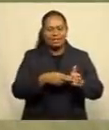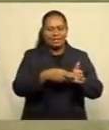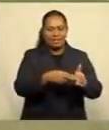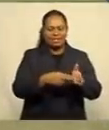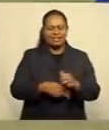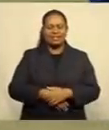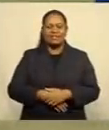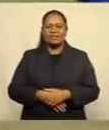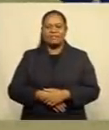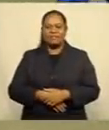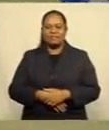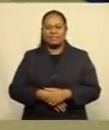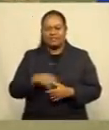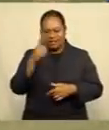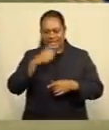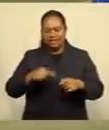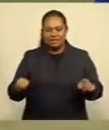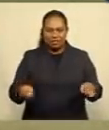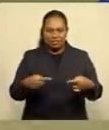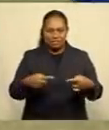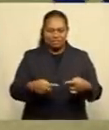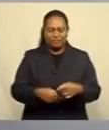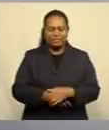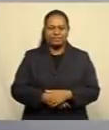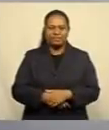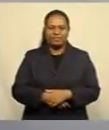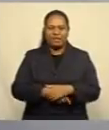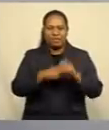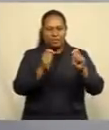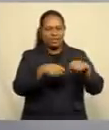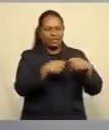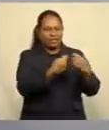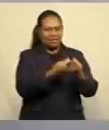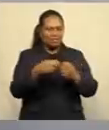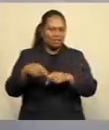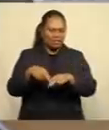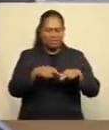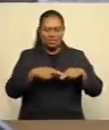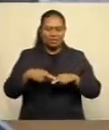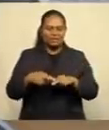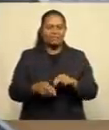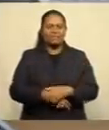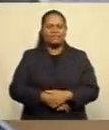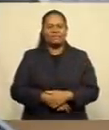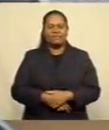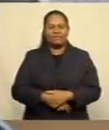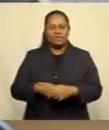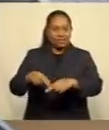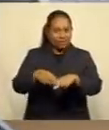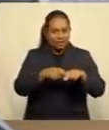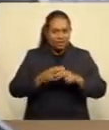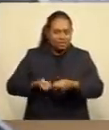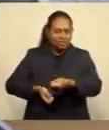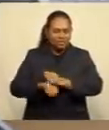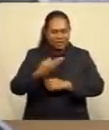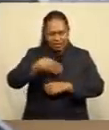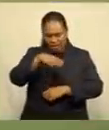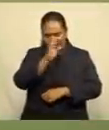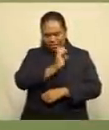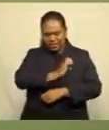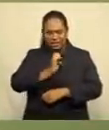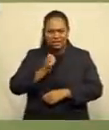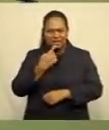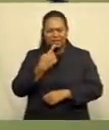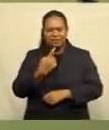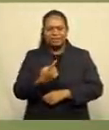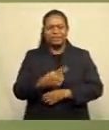a game with this squad that we have been to. Cricket Fiji Acting Chief Executive Sitiveni